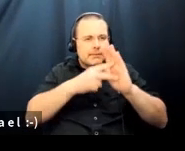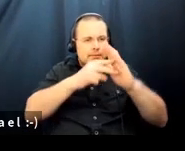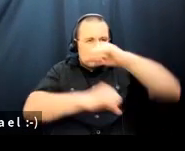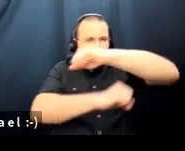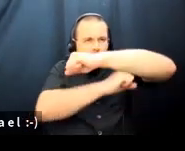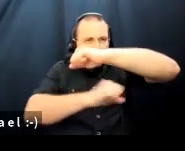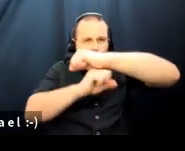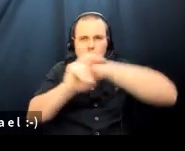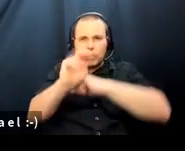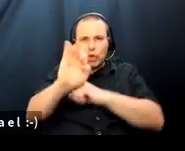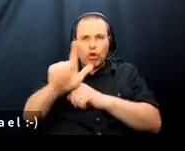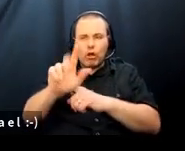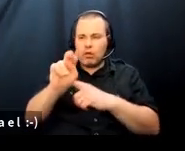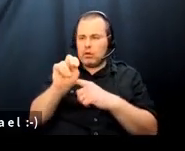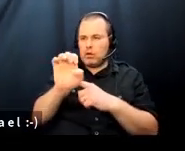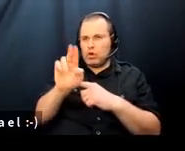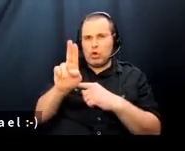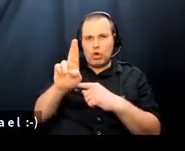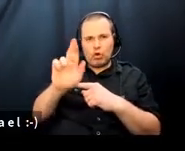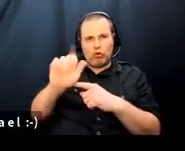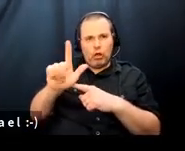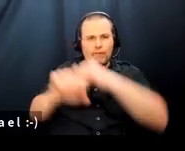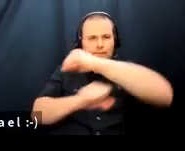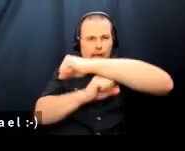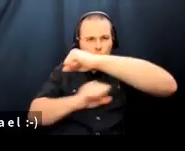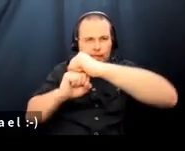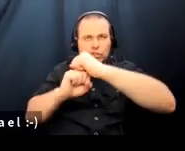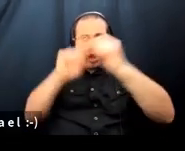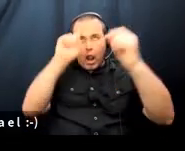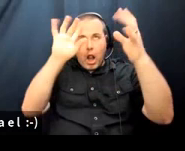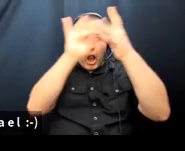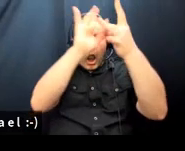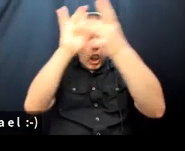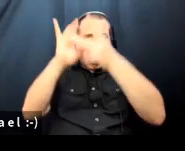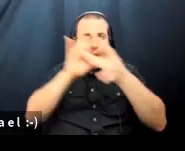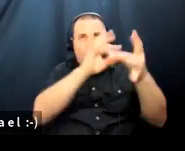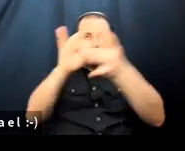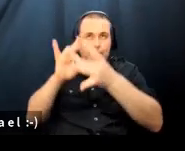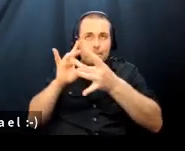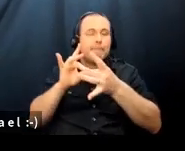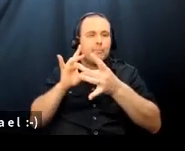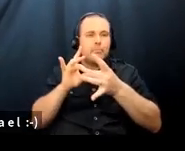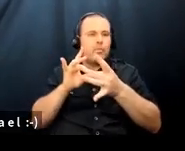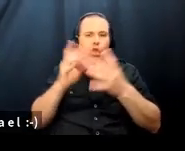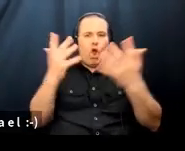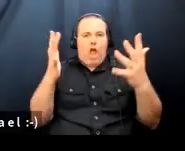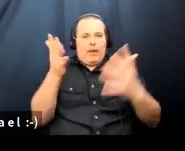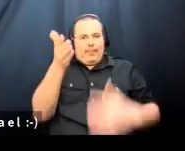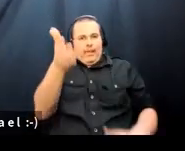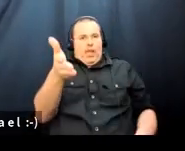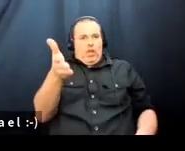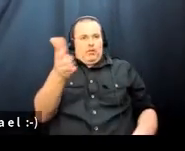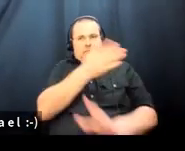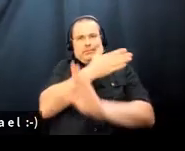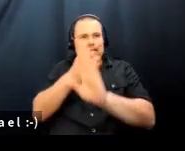of language have been established. That means the neurons that connect are all already there.